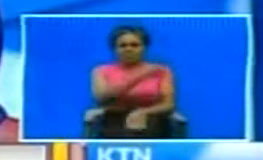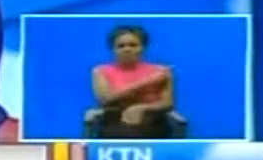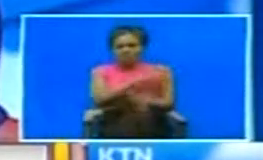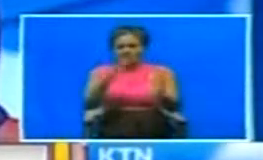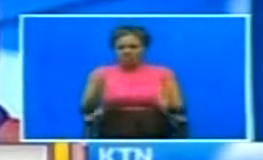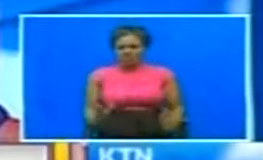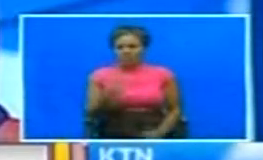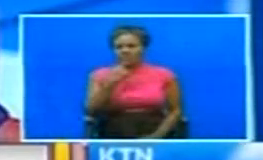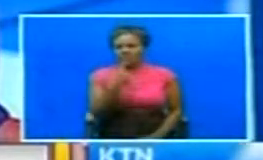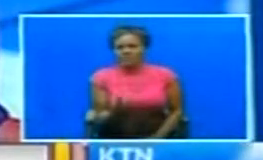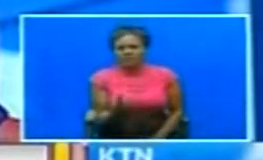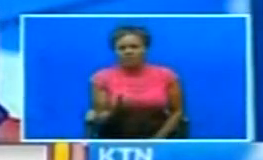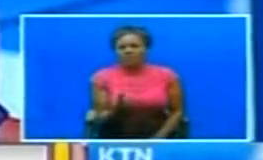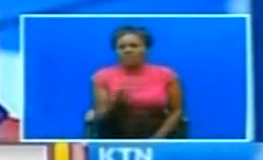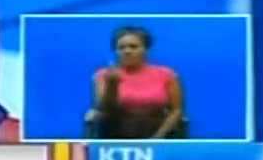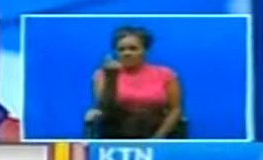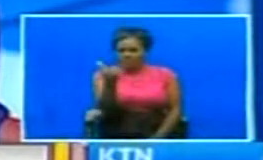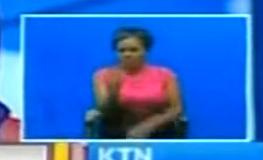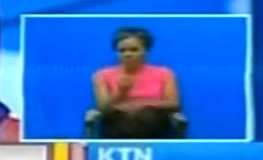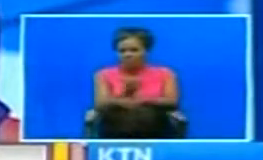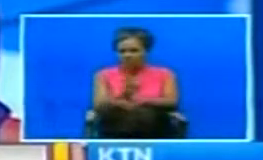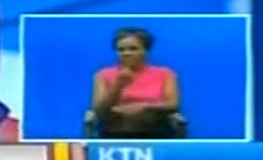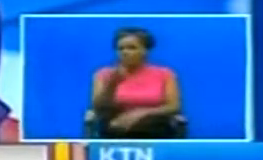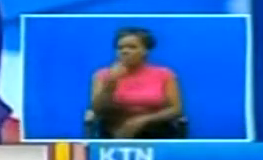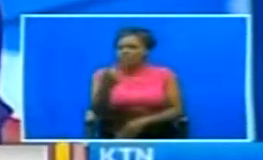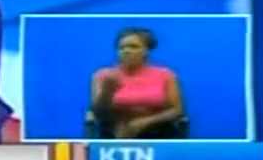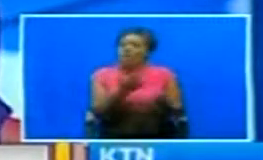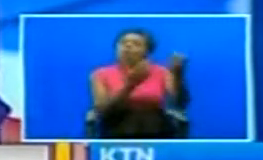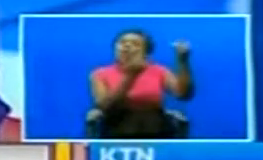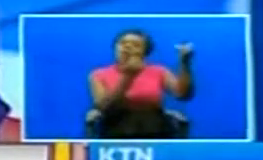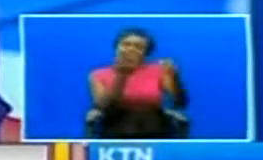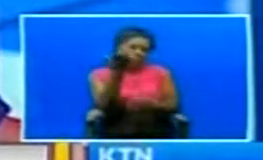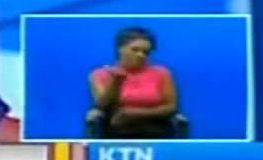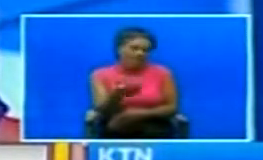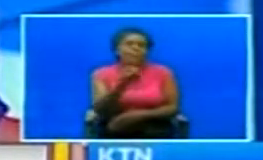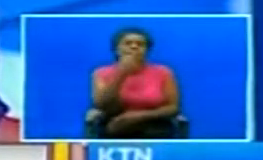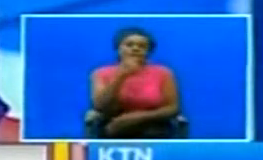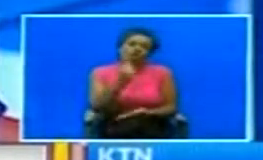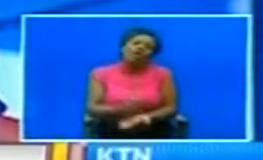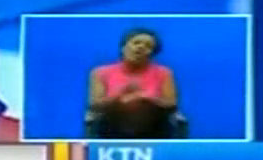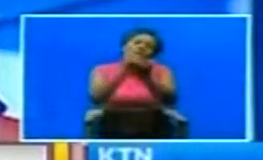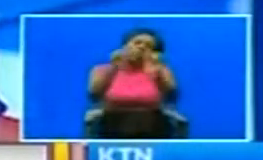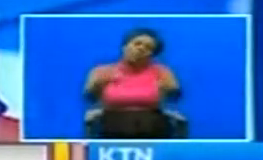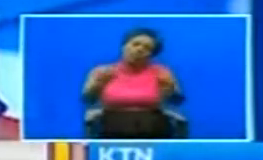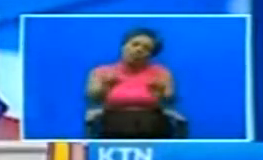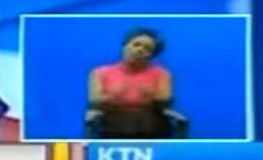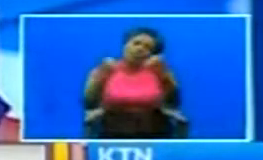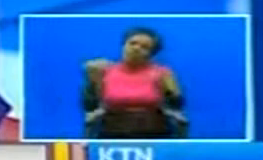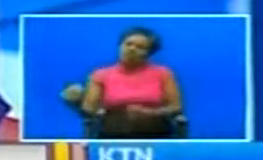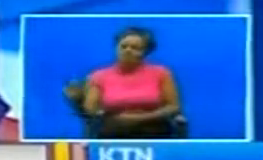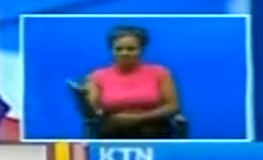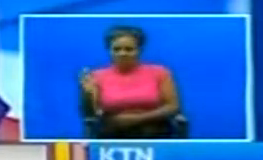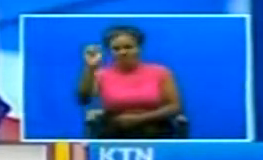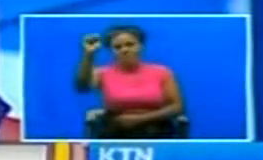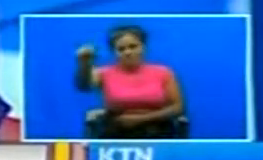on this in a few seconds ago, but is there hope? Is there medical intervention that can save these children?